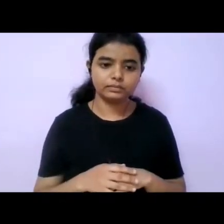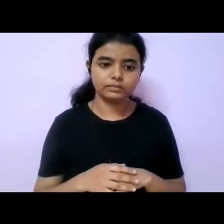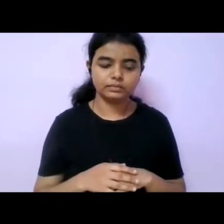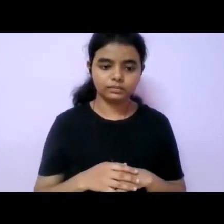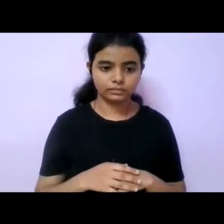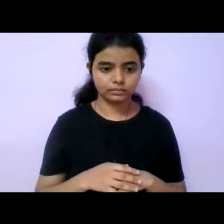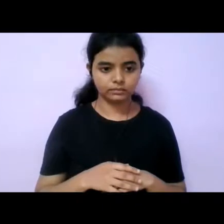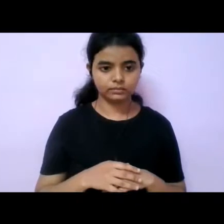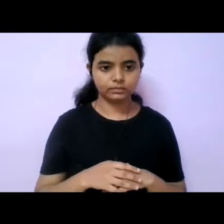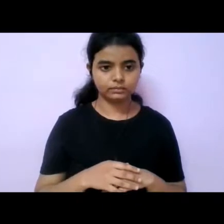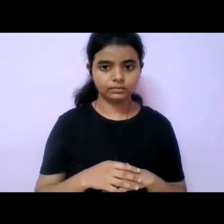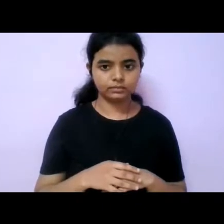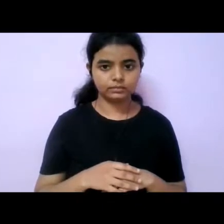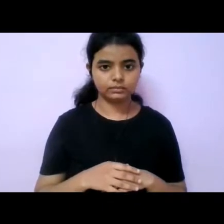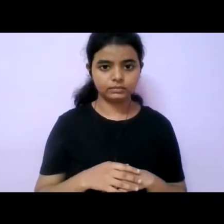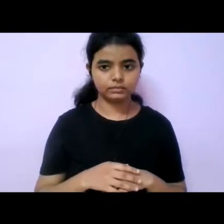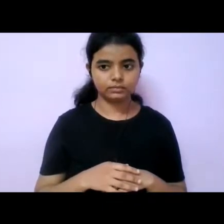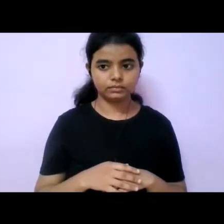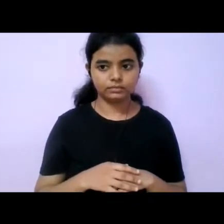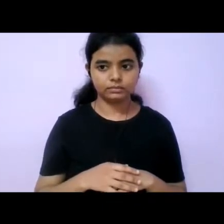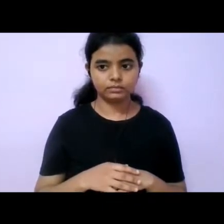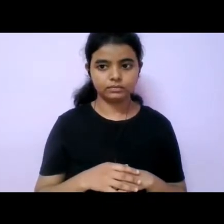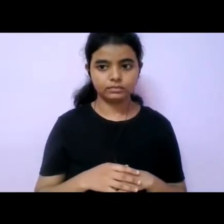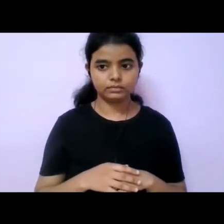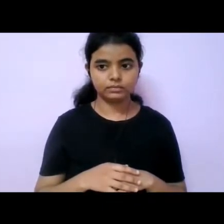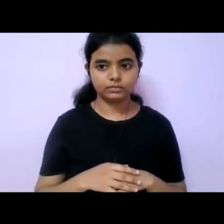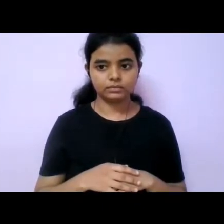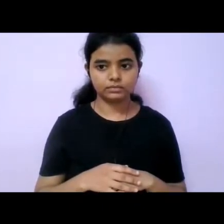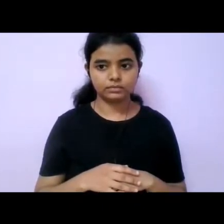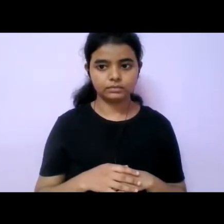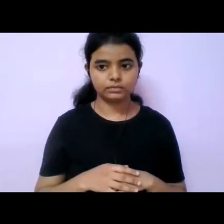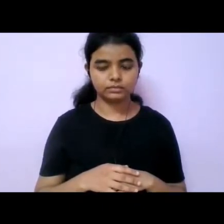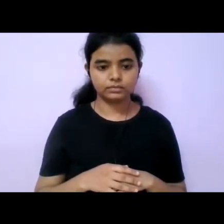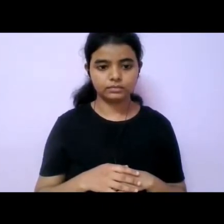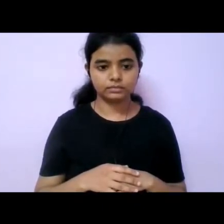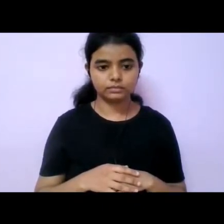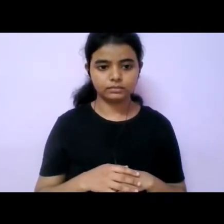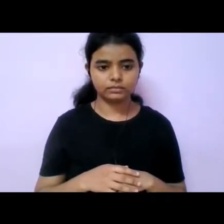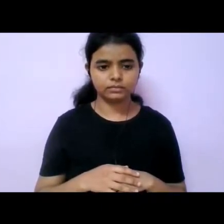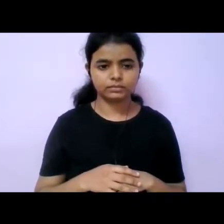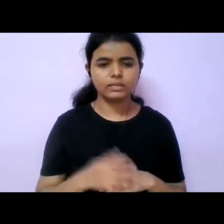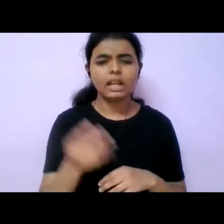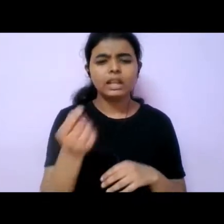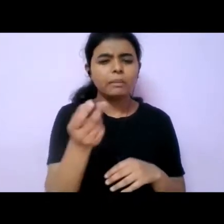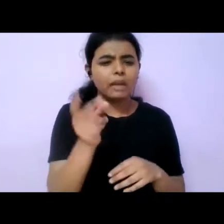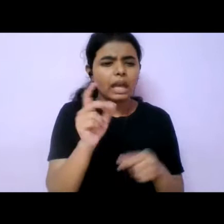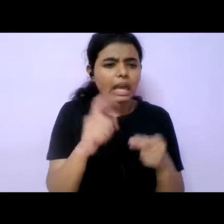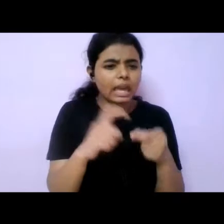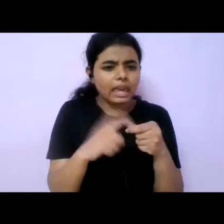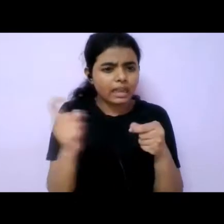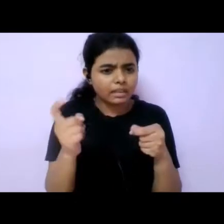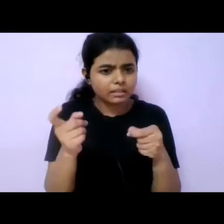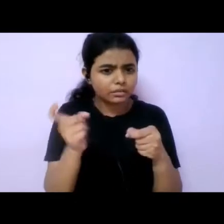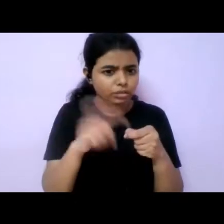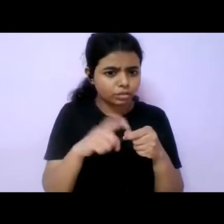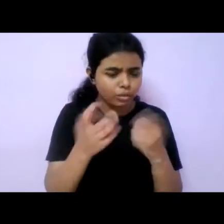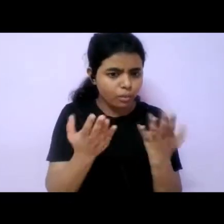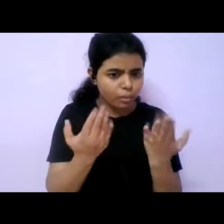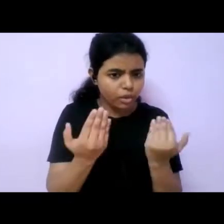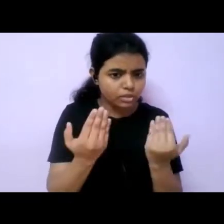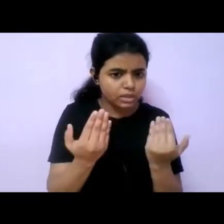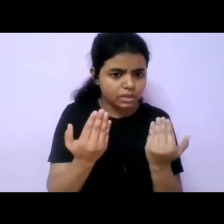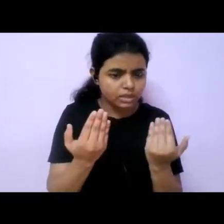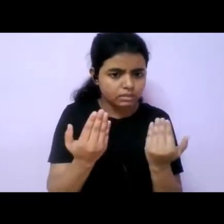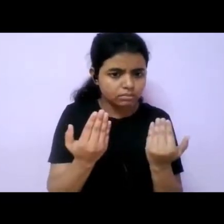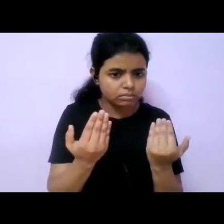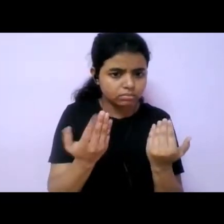do it later. Okay, yeah. So I am hoping that let me quit and sign in again, because it's telling me to have to